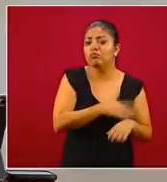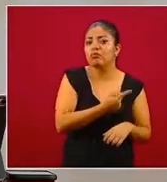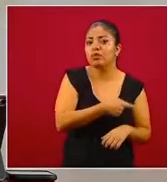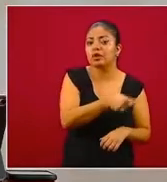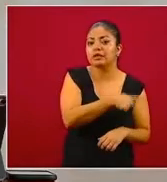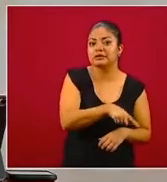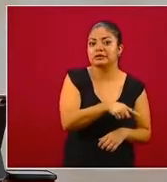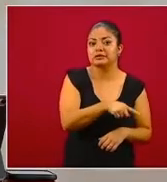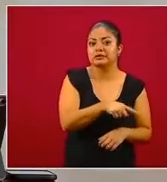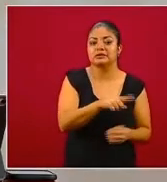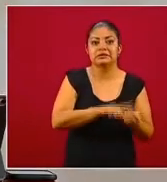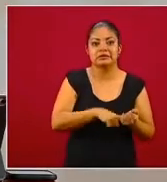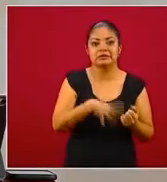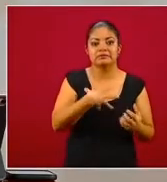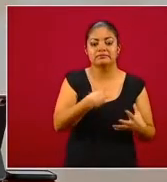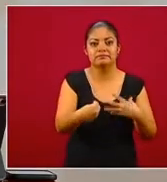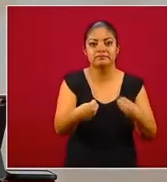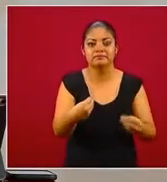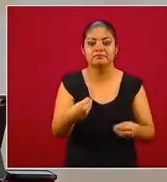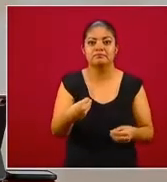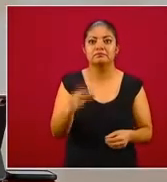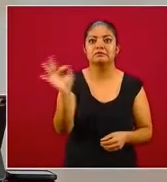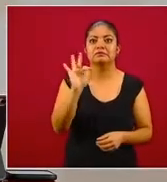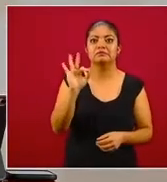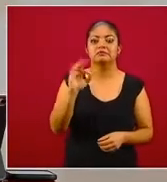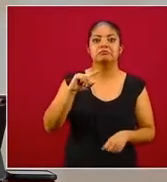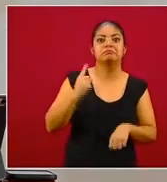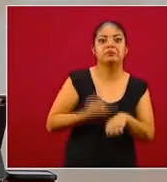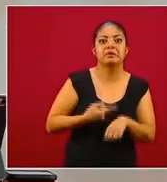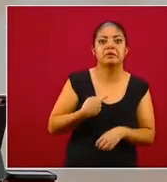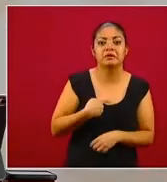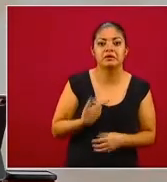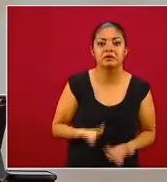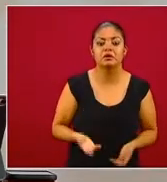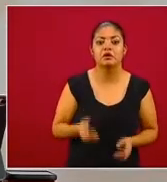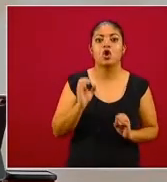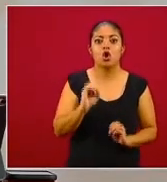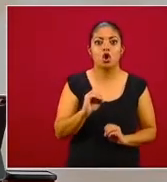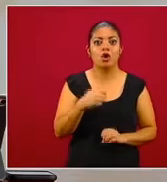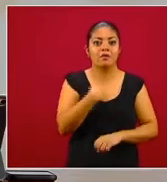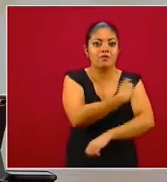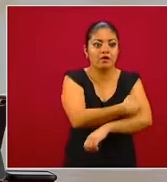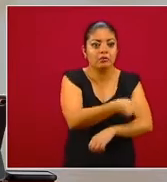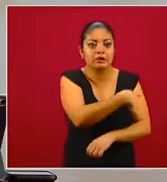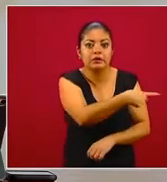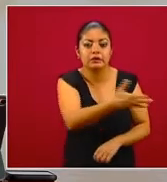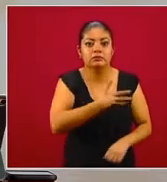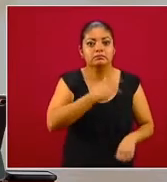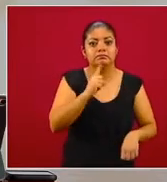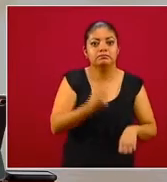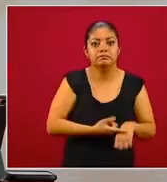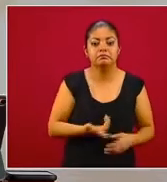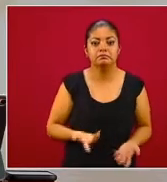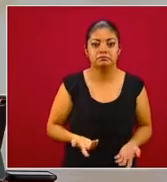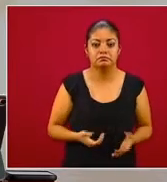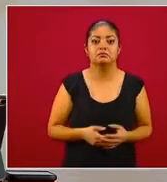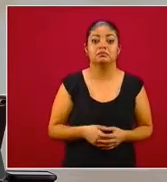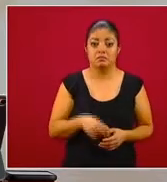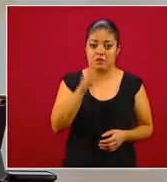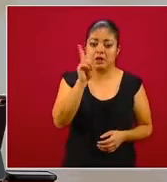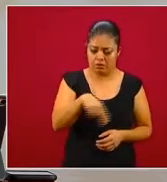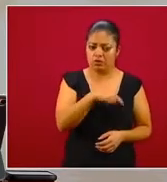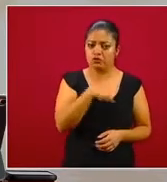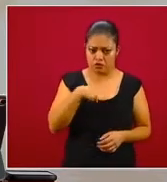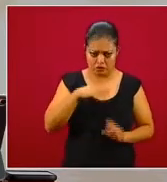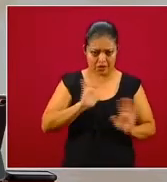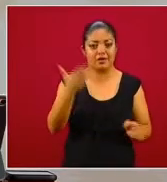And parte de that's la of having enfermedad, been sufrir part la of the enfermedad pandemic, of por ver having que sus suffered from seres COVID, queridos or la having sufren. had their family members or Estamos loved ones conscientes de eso.